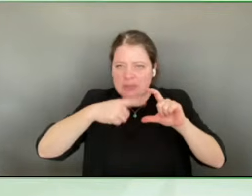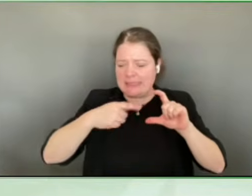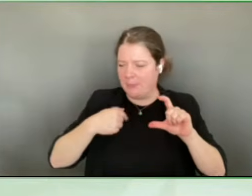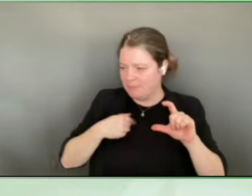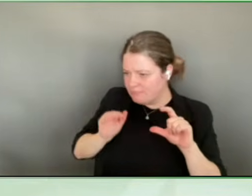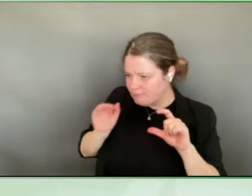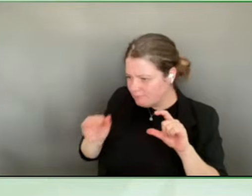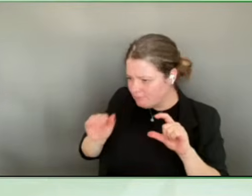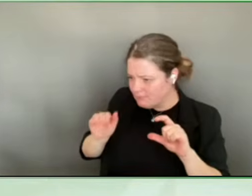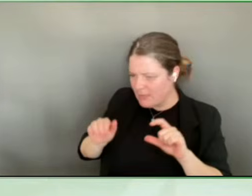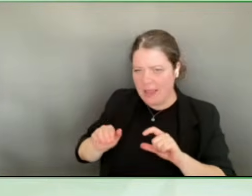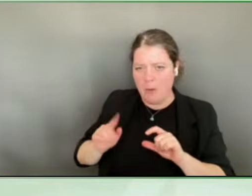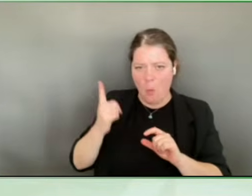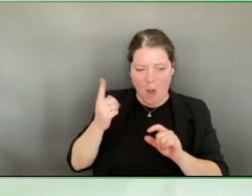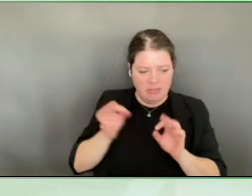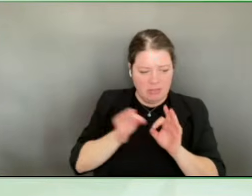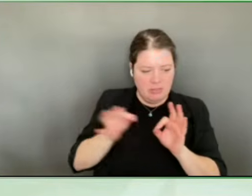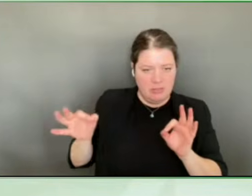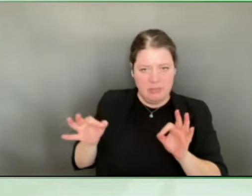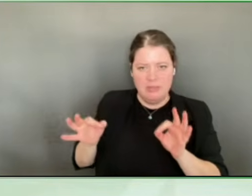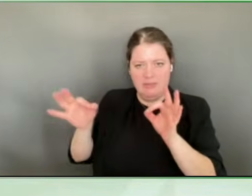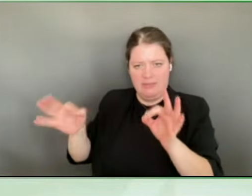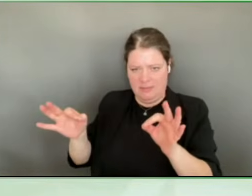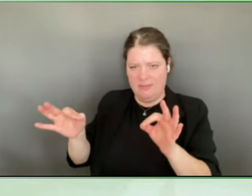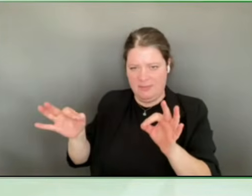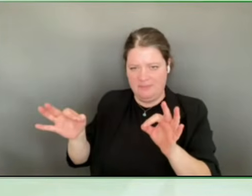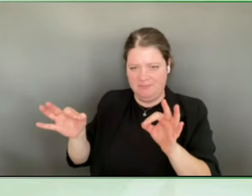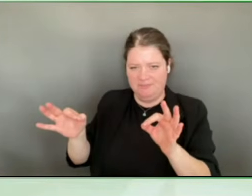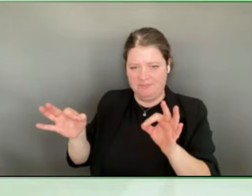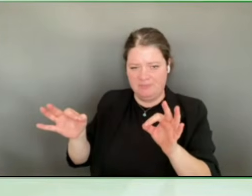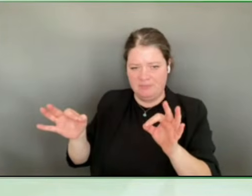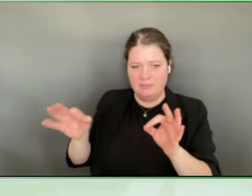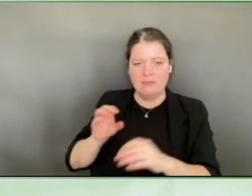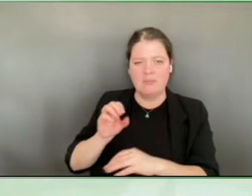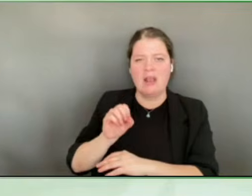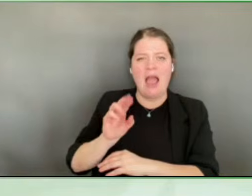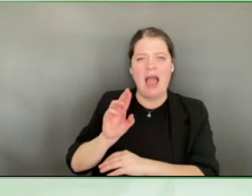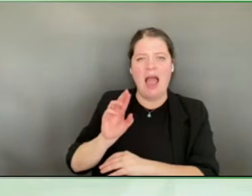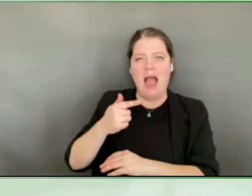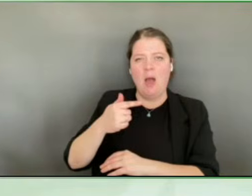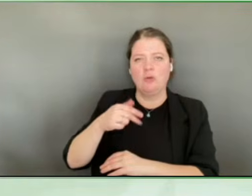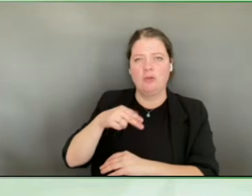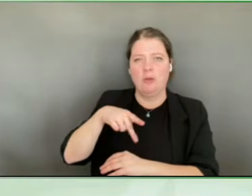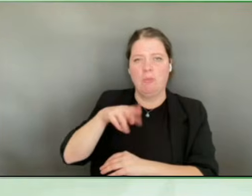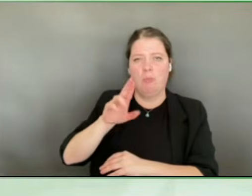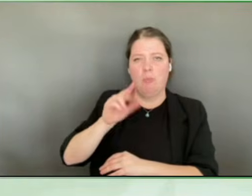the following line, Outputs was the title. We created a multilingual